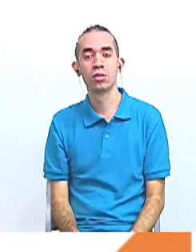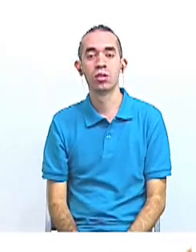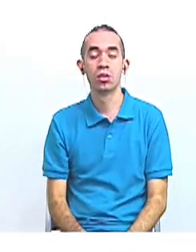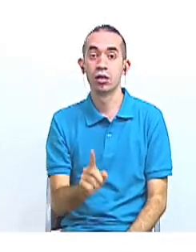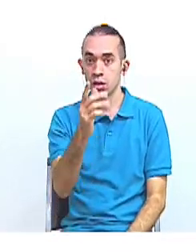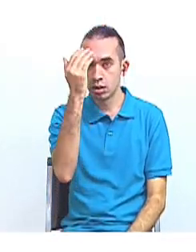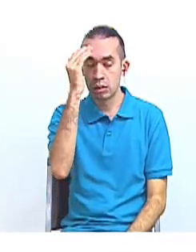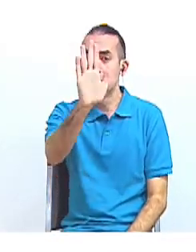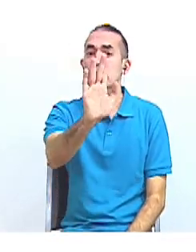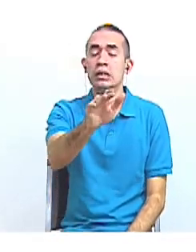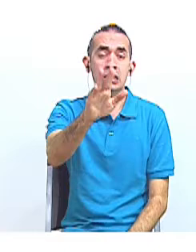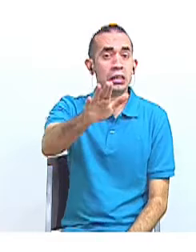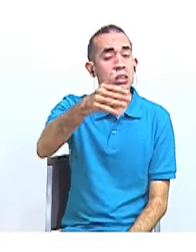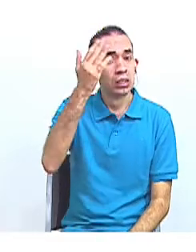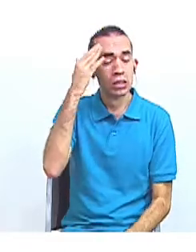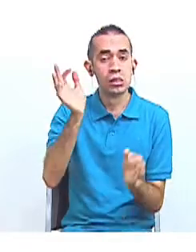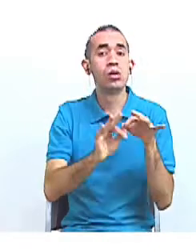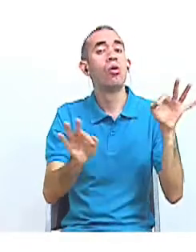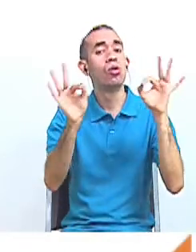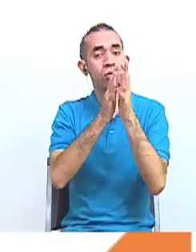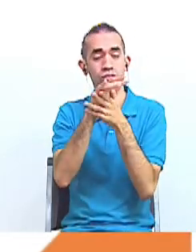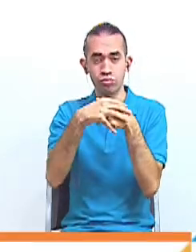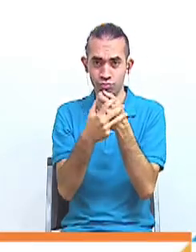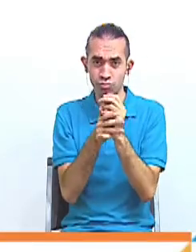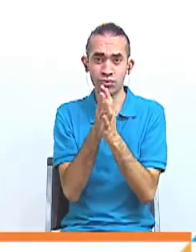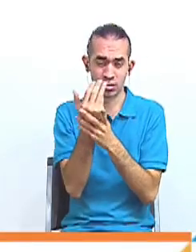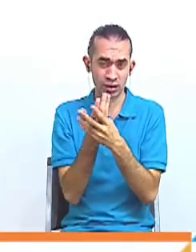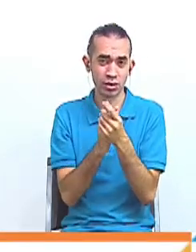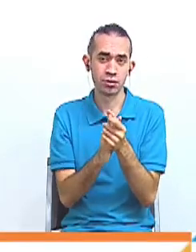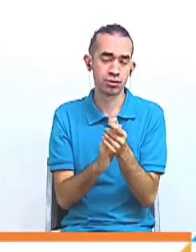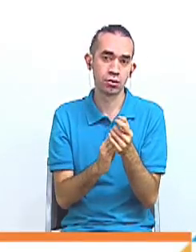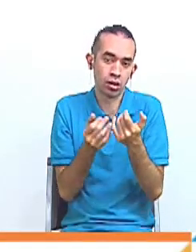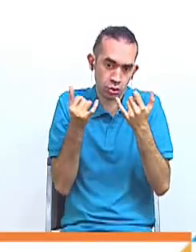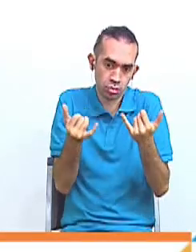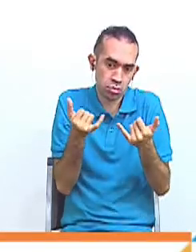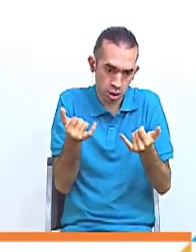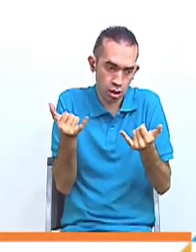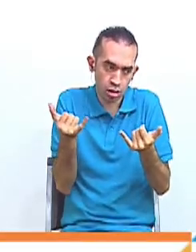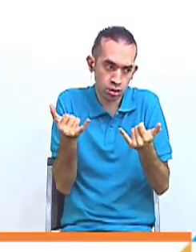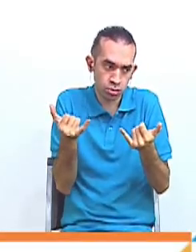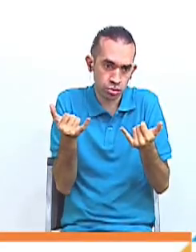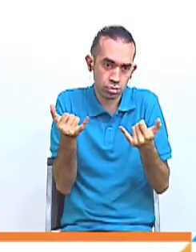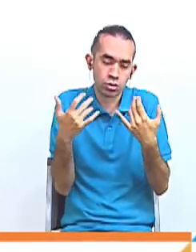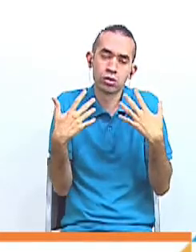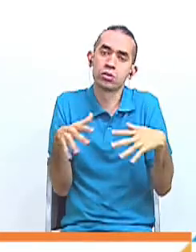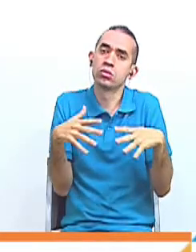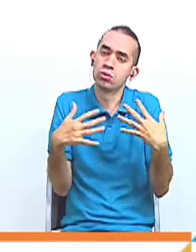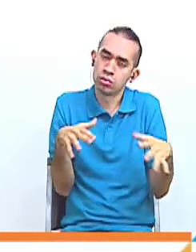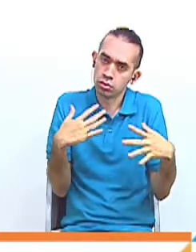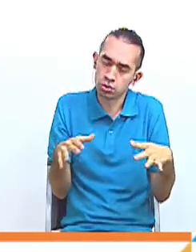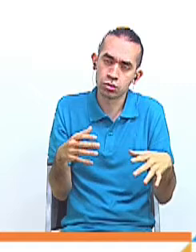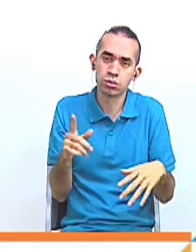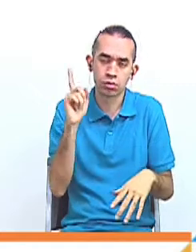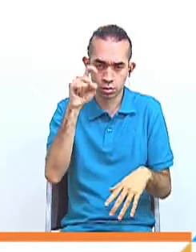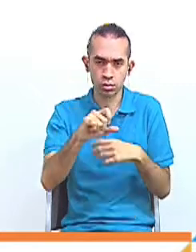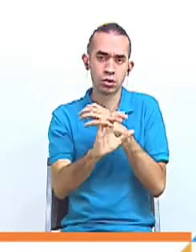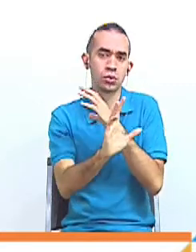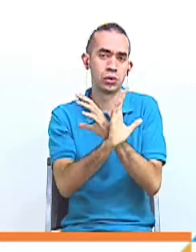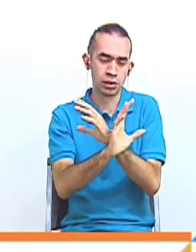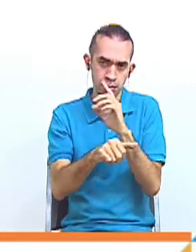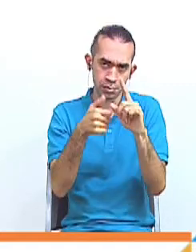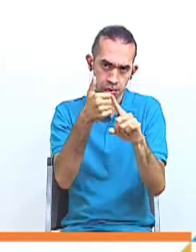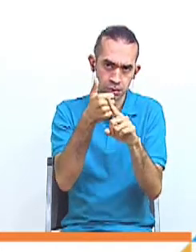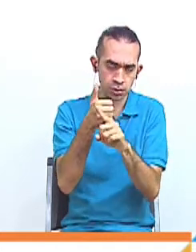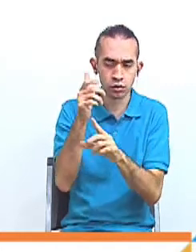our hands. Remember, very important, in these times that we're living right now, important to take care of ourselves and take care of